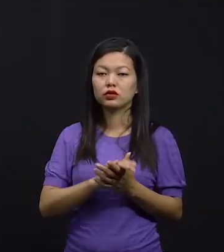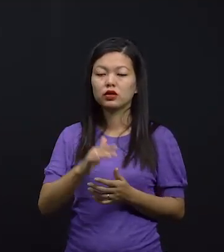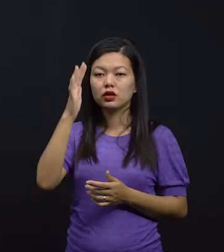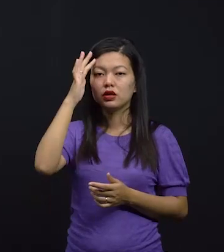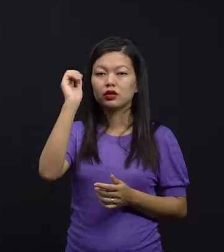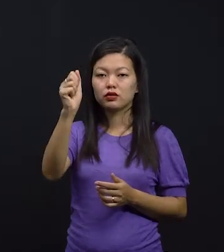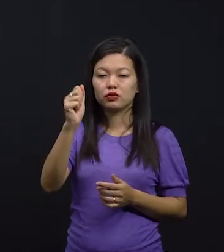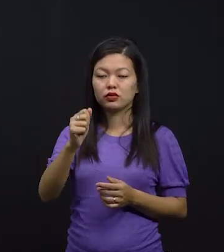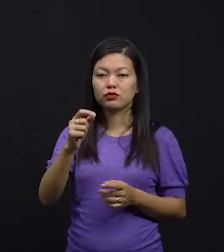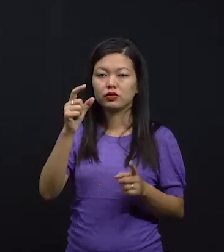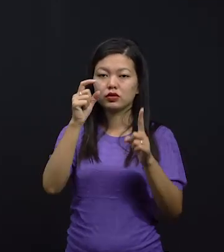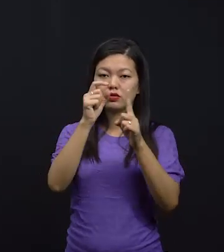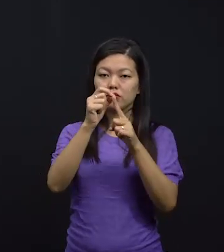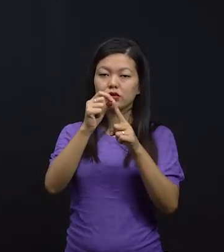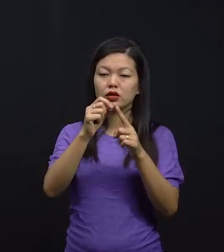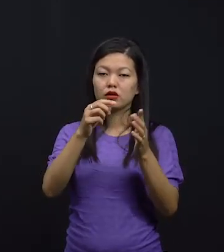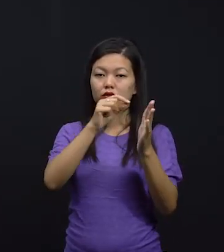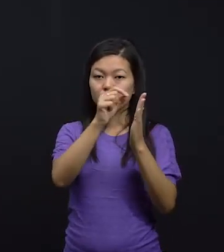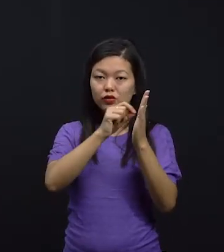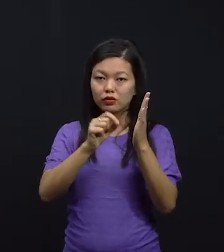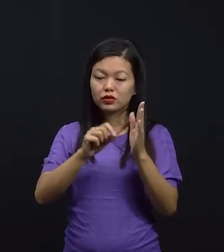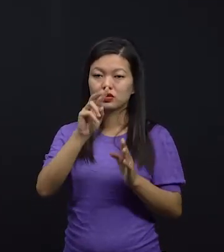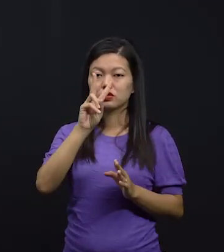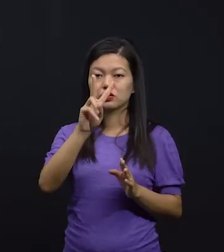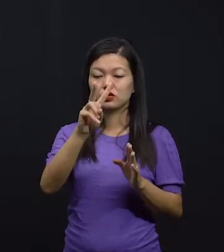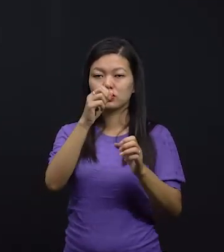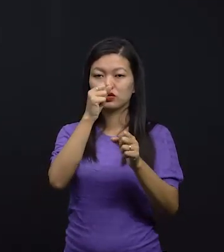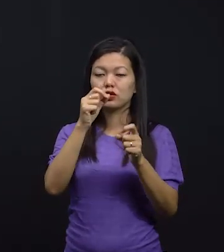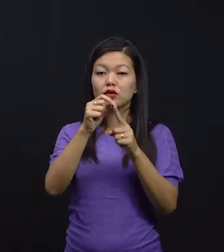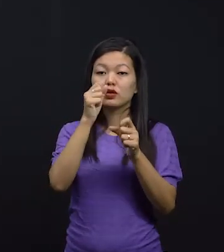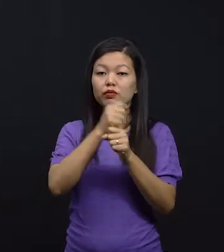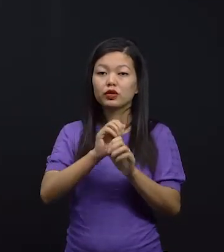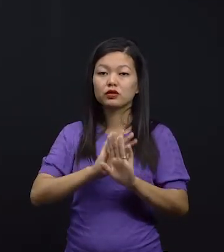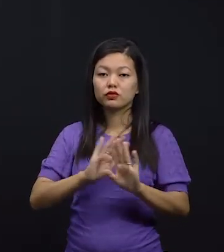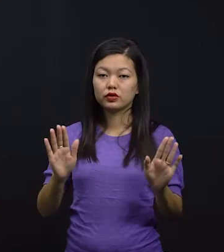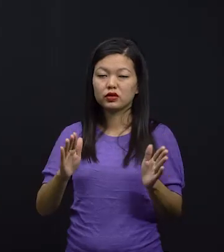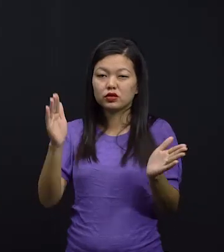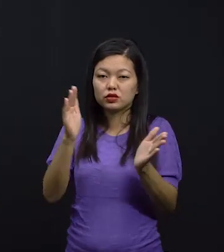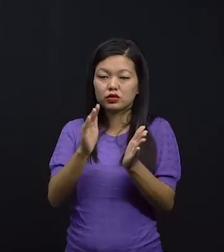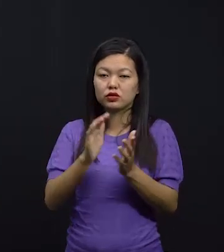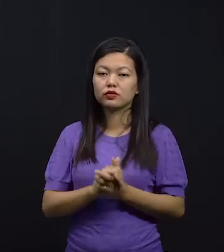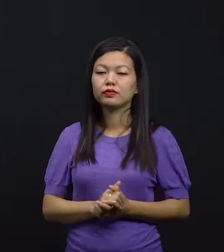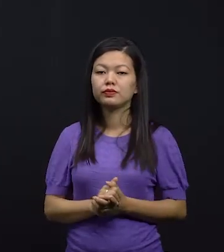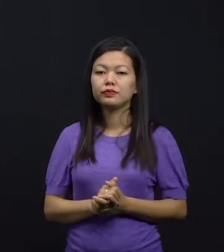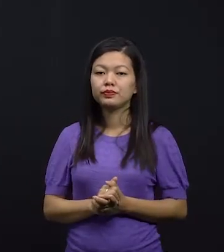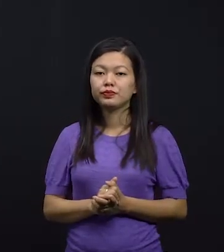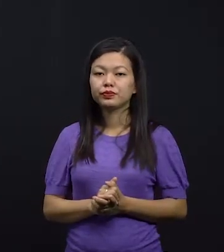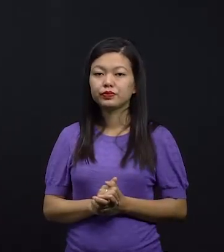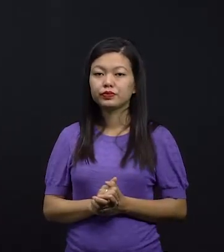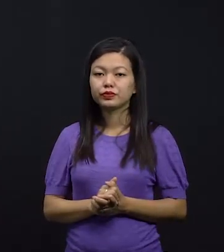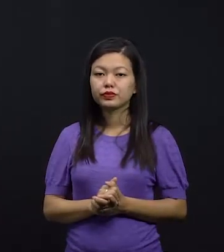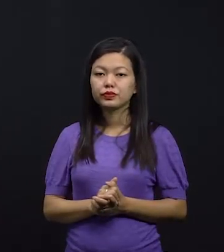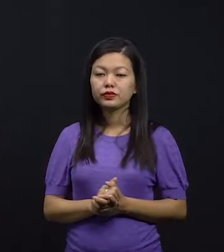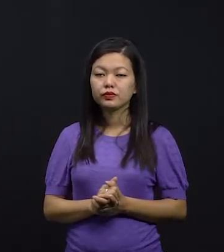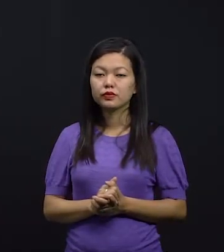just 2 pages, but you will find the explanations in page number 122 and 123. And you